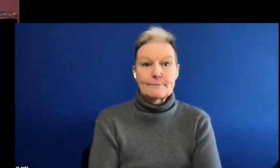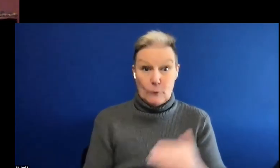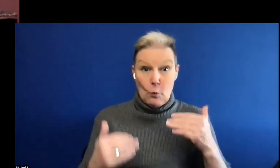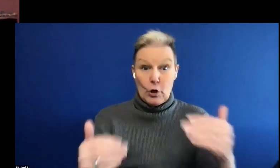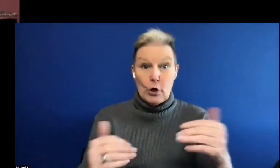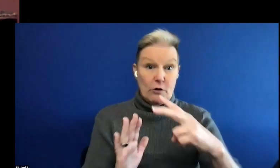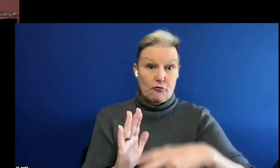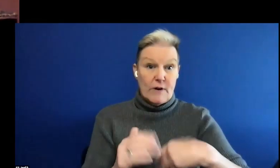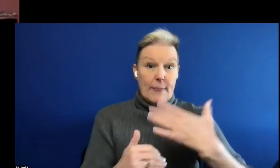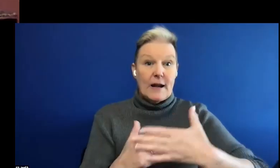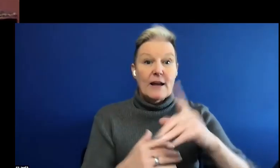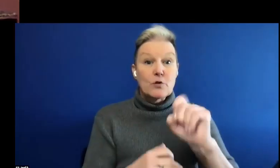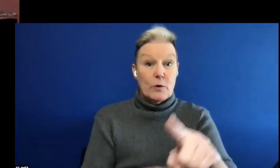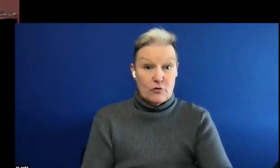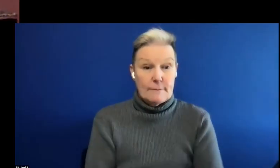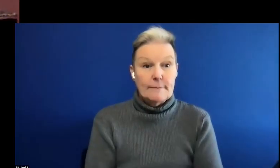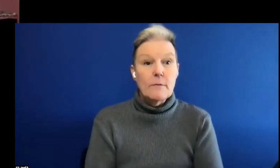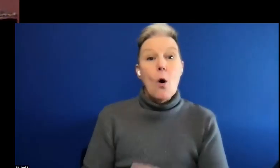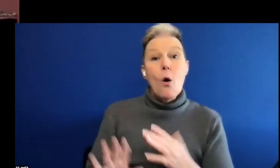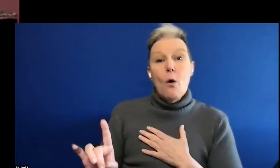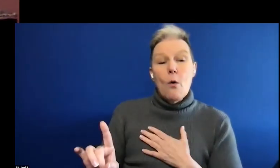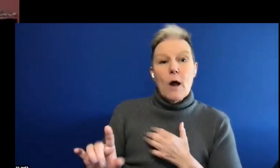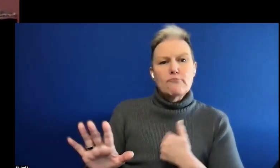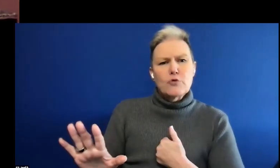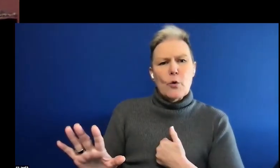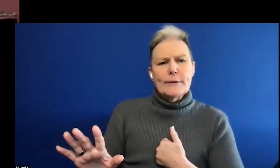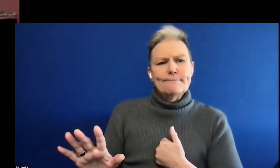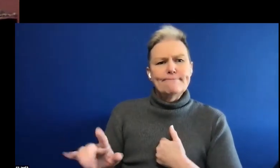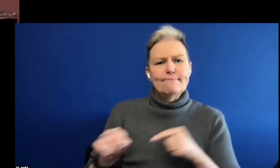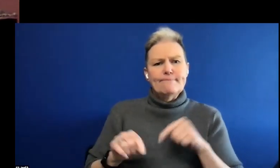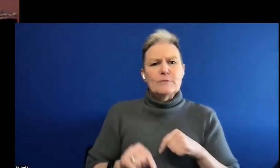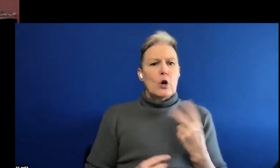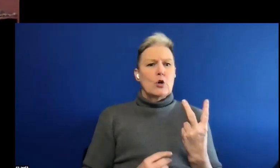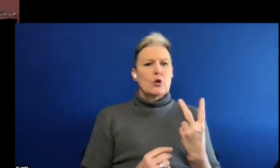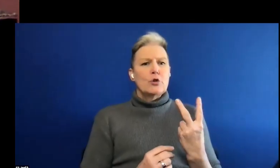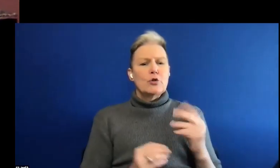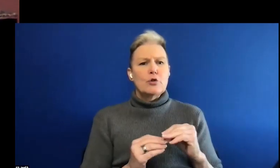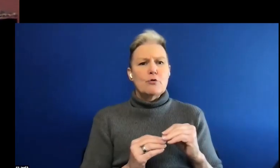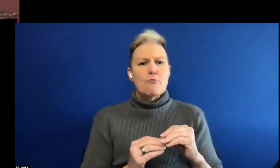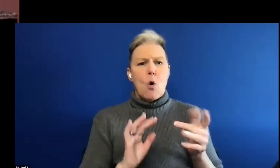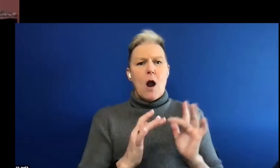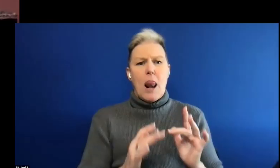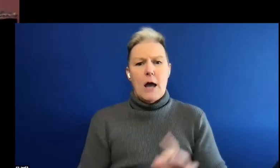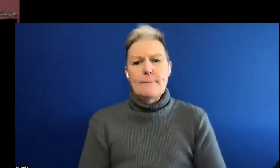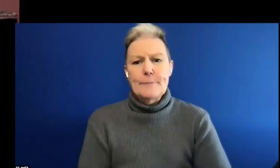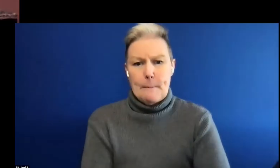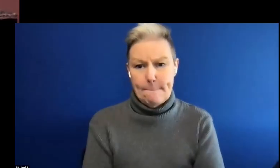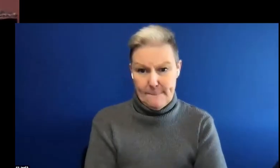read the next question. Oh, Sure. I'm sorry. I apologize. We have two more online. That's